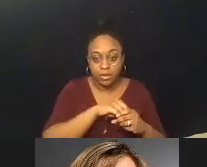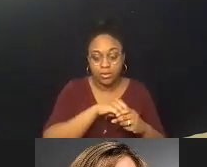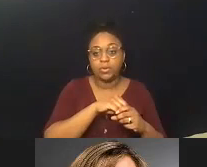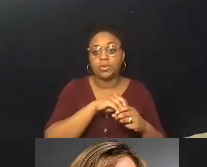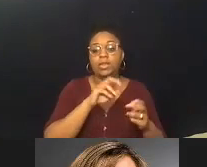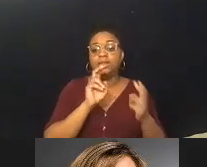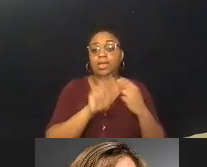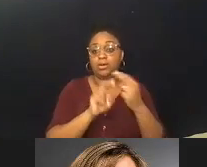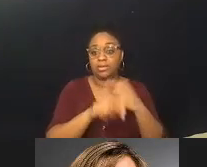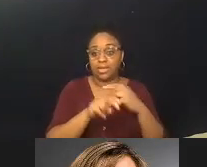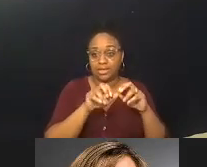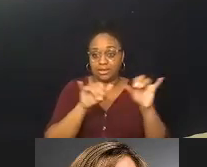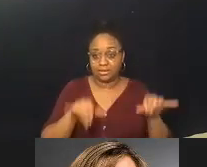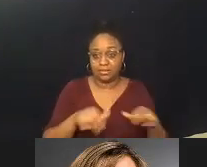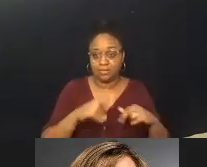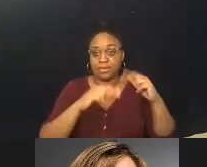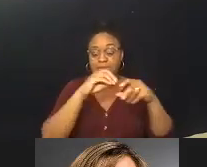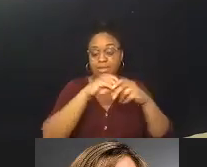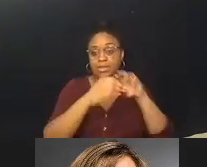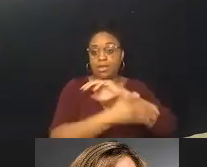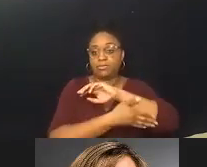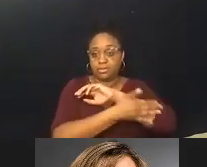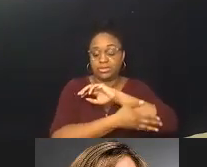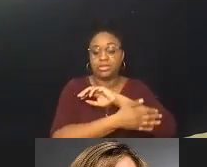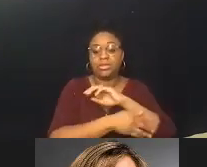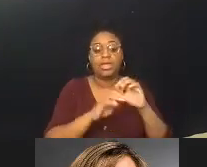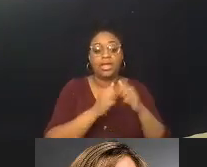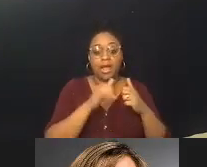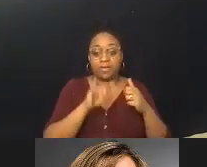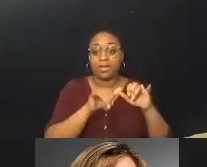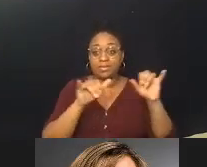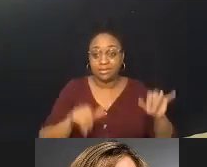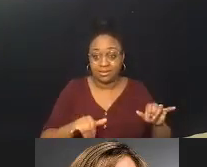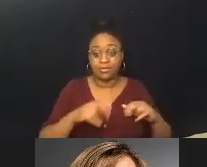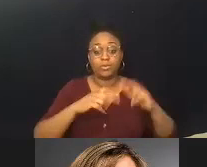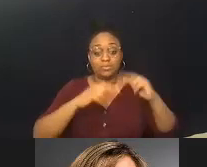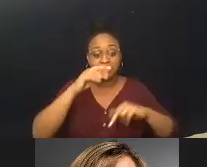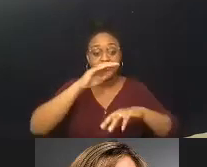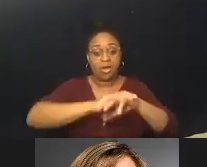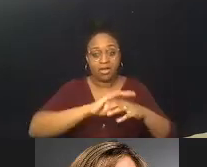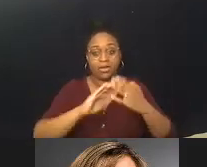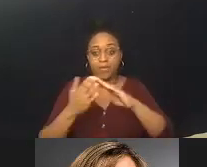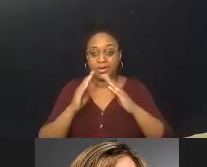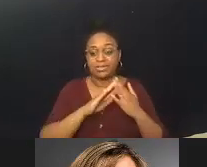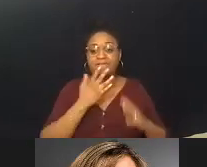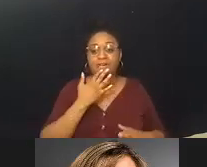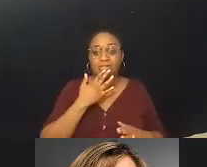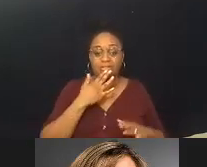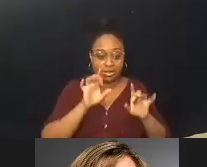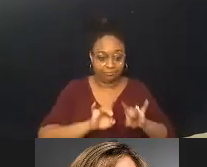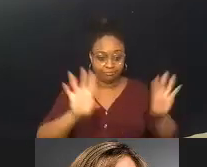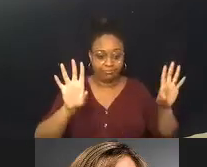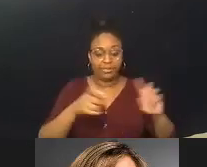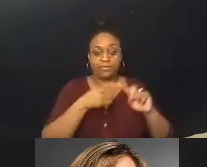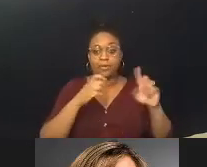the country, right? And the ways in which that system, the interstate system, was built on top of communities of color, middle-class communities of color across the country.